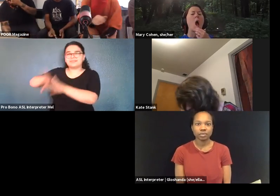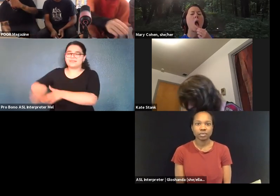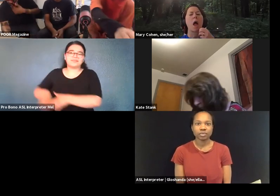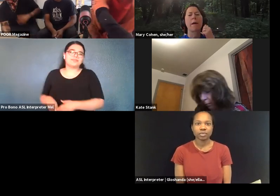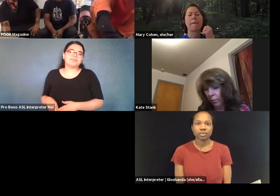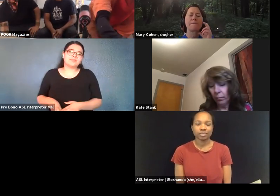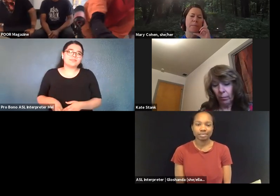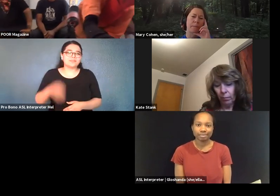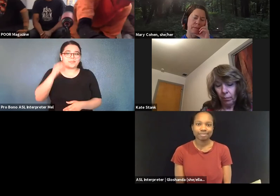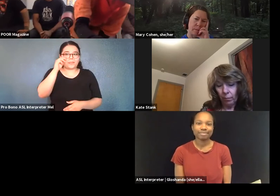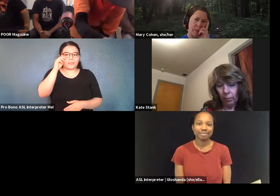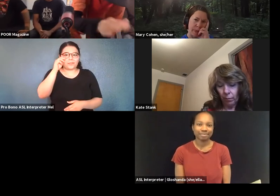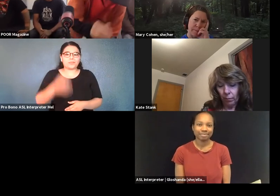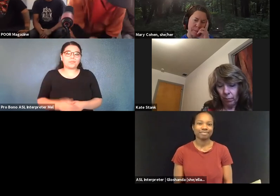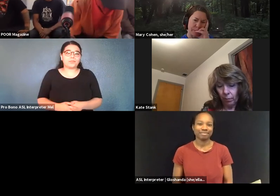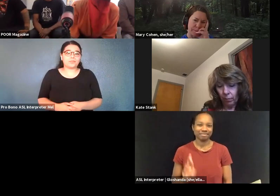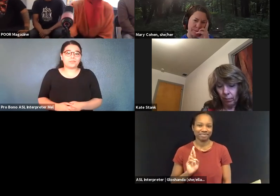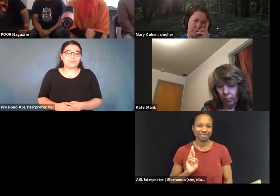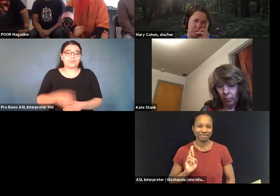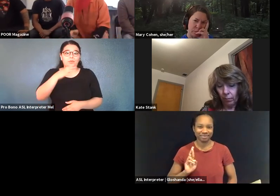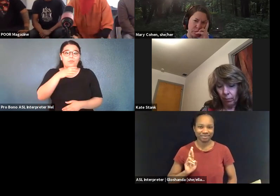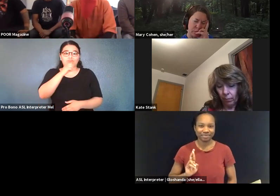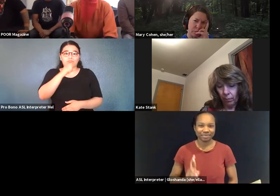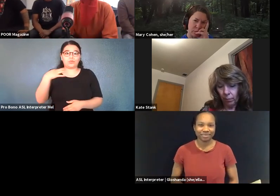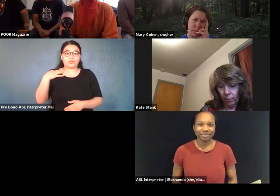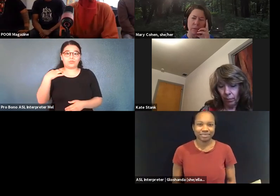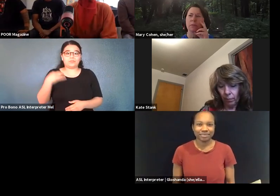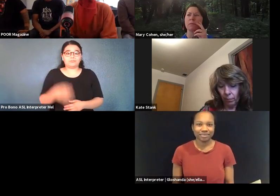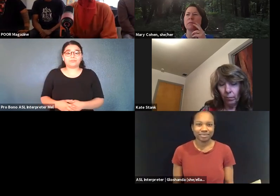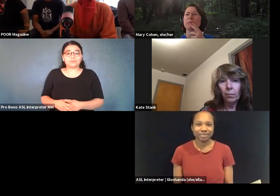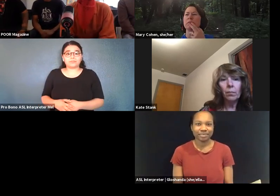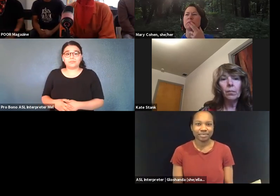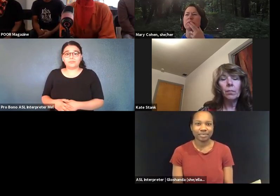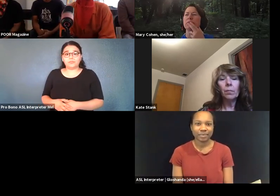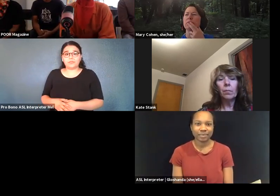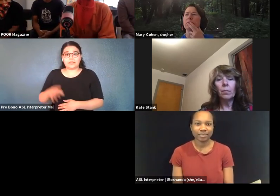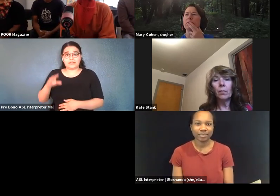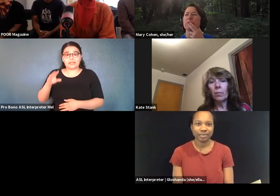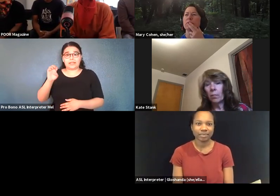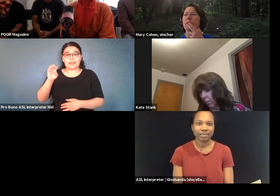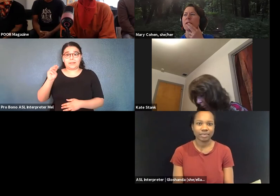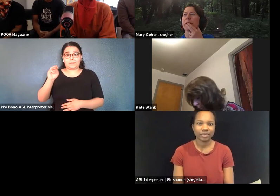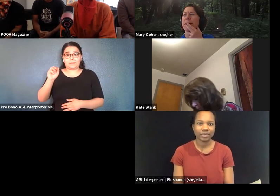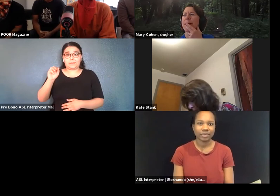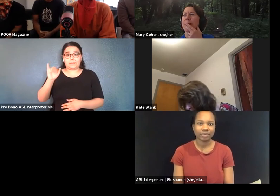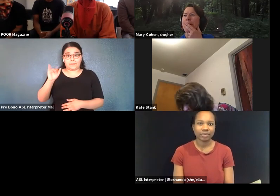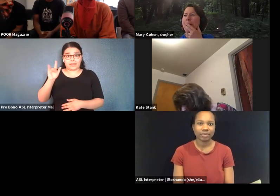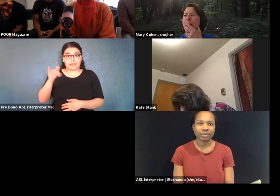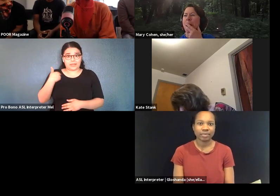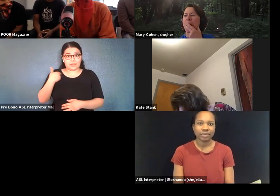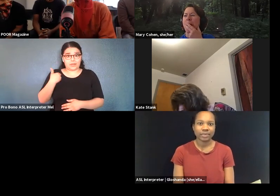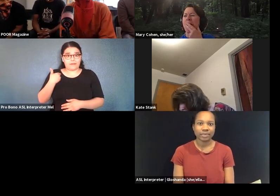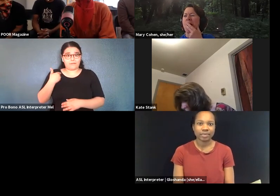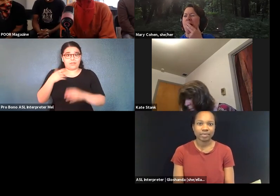So this is just a little bit of, I don't know, Emily, if you have the land liberation legislation on there to show up, because